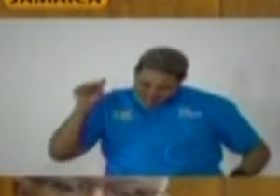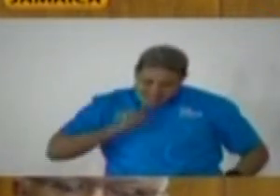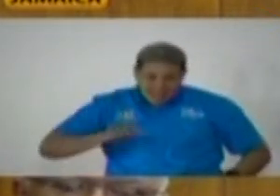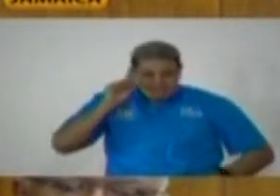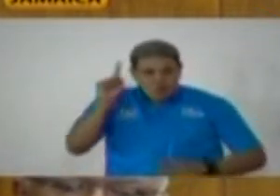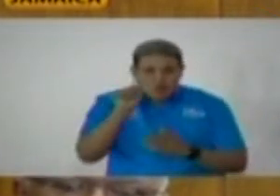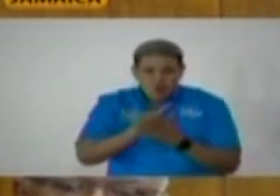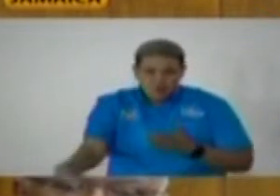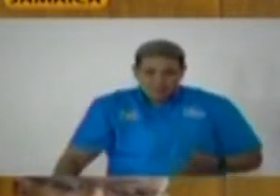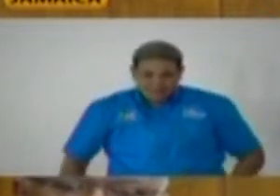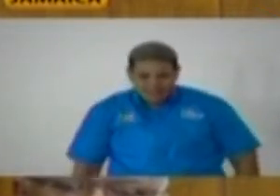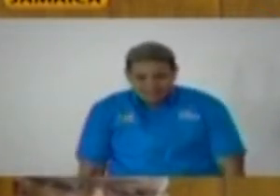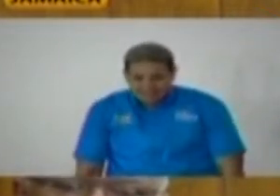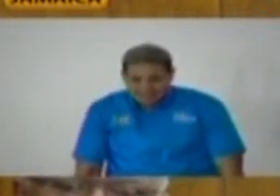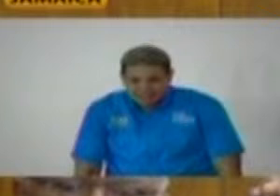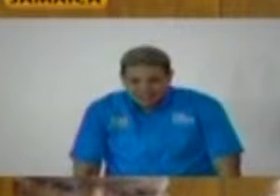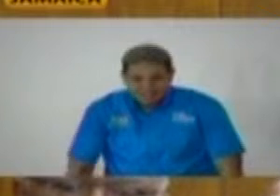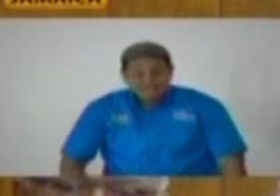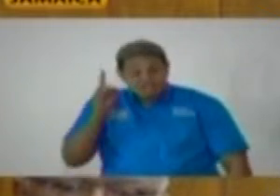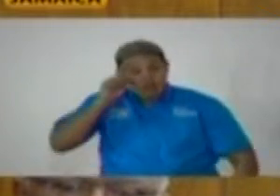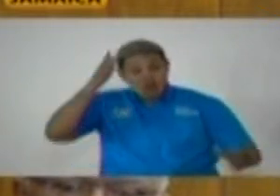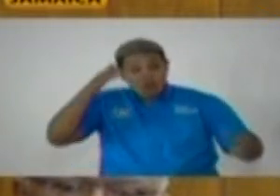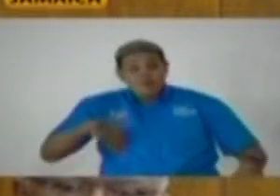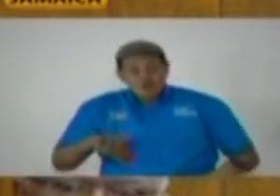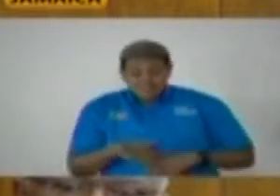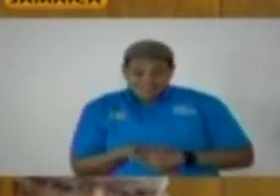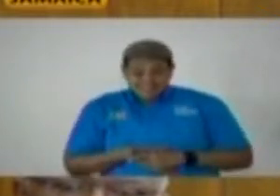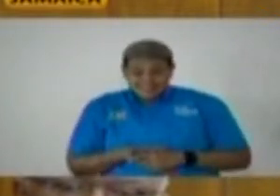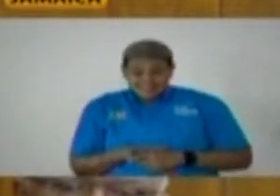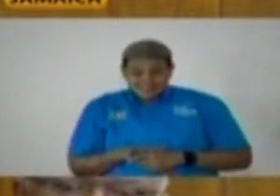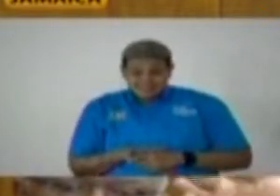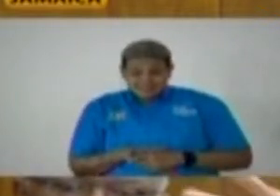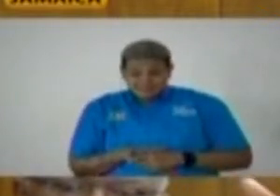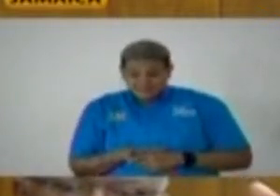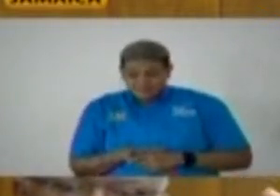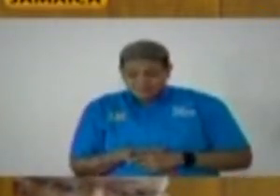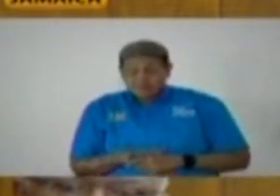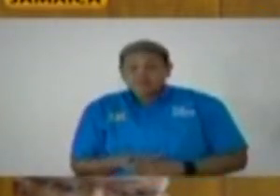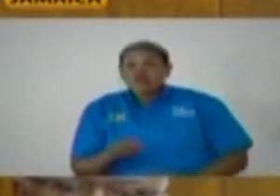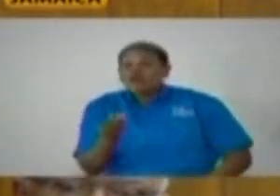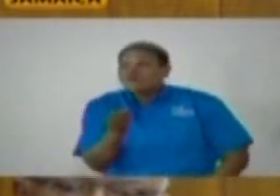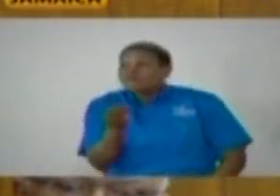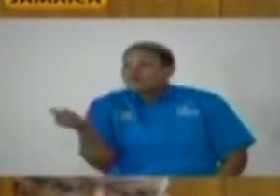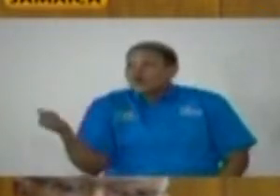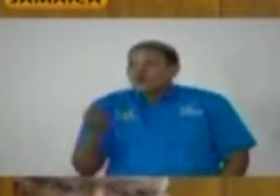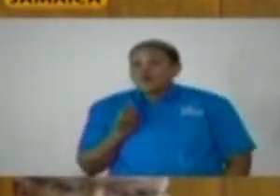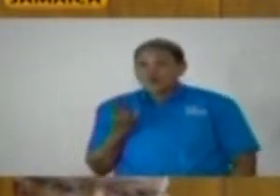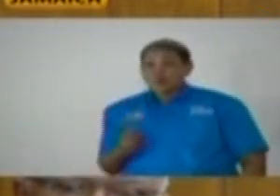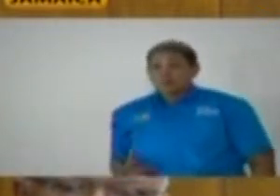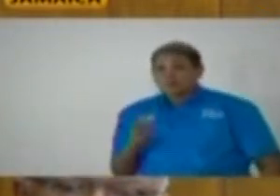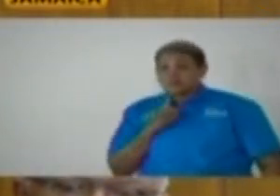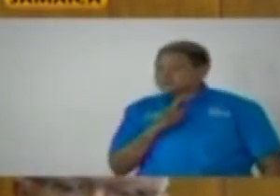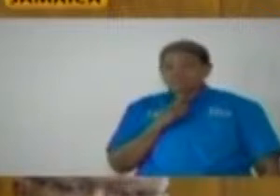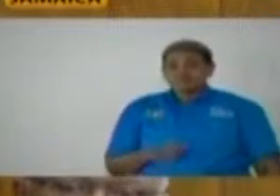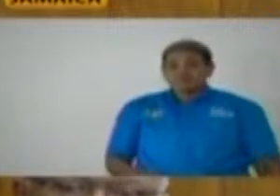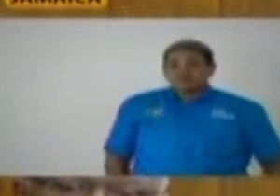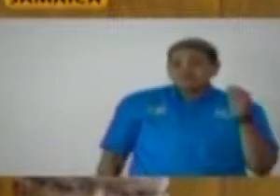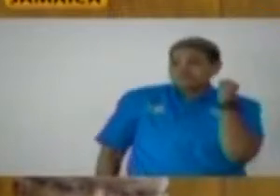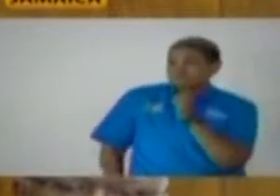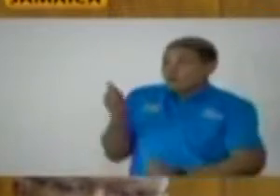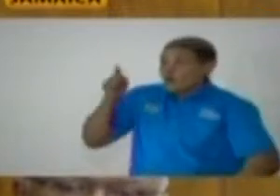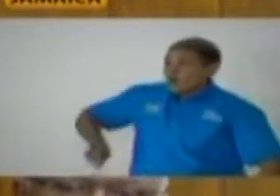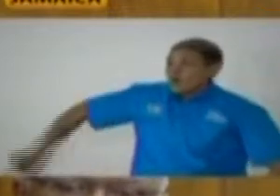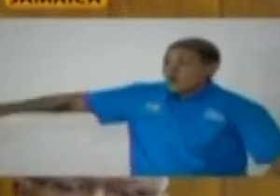week. For one person. And there are very few families with one person. The majority of our